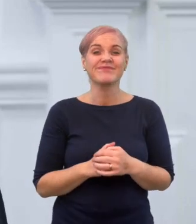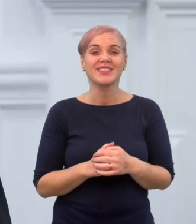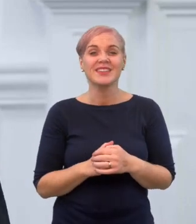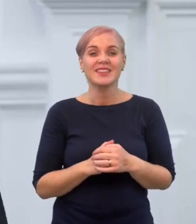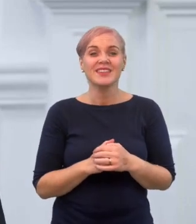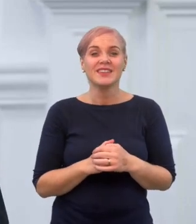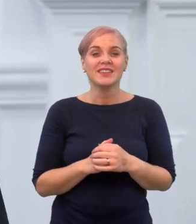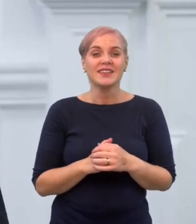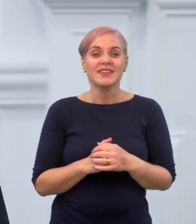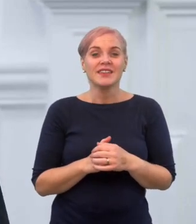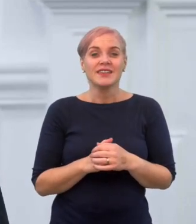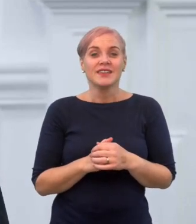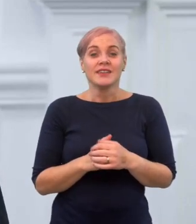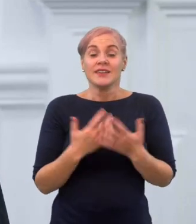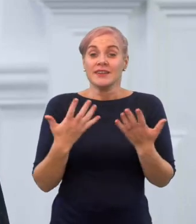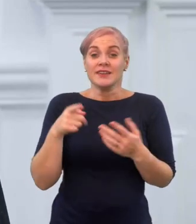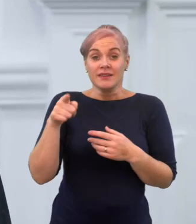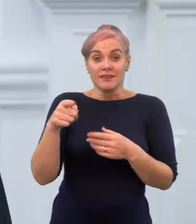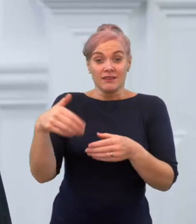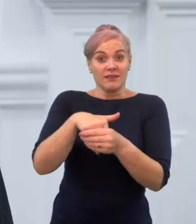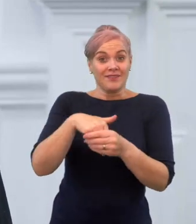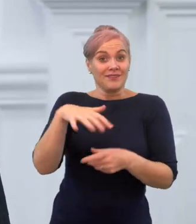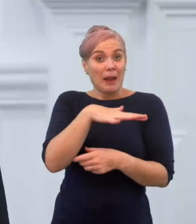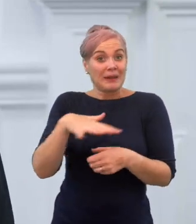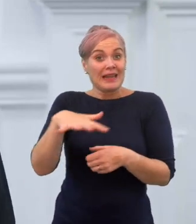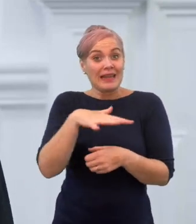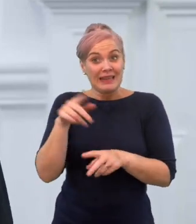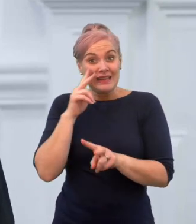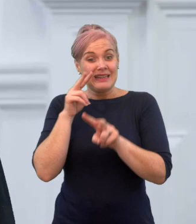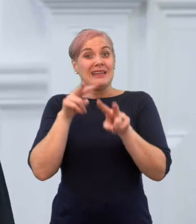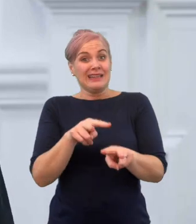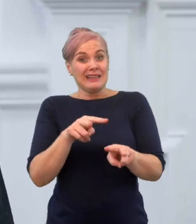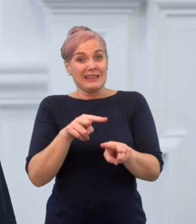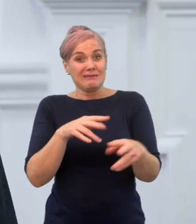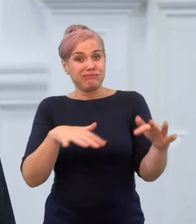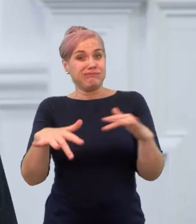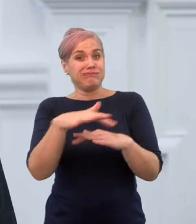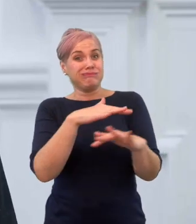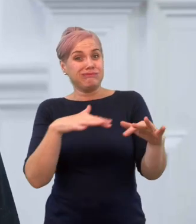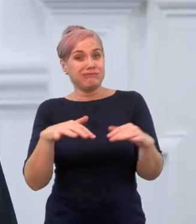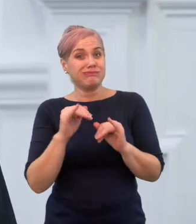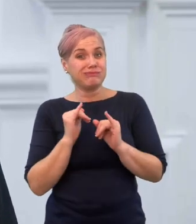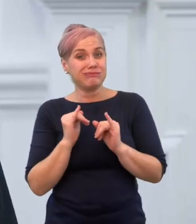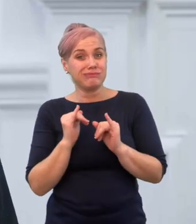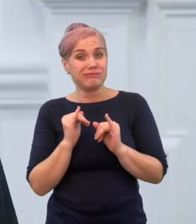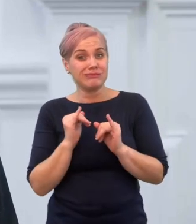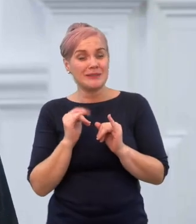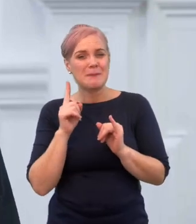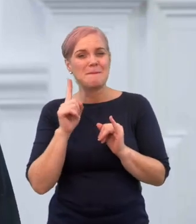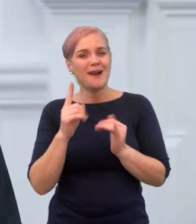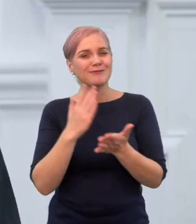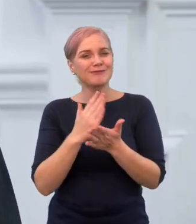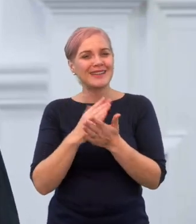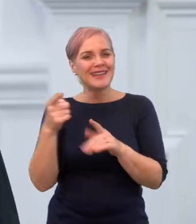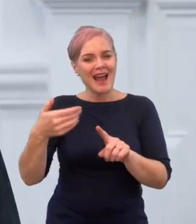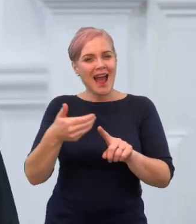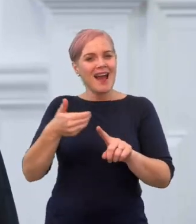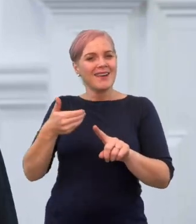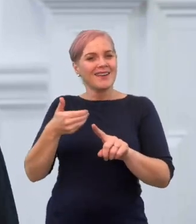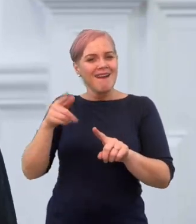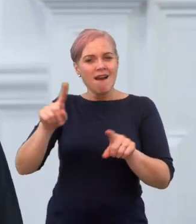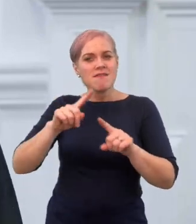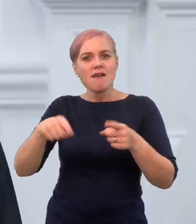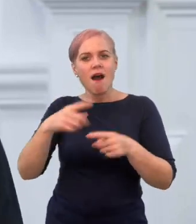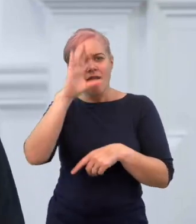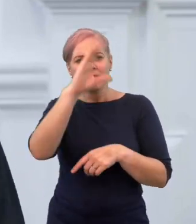yeah, he's there to, you know, he's part of this family, you know, and he's witnessing a lot of this, but he's kind of on the